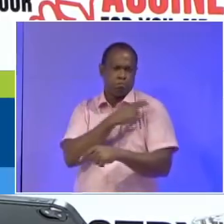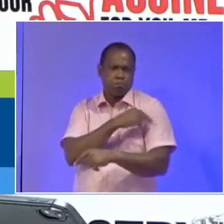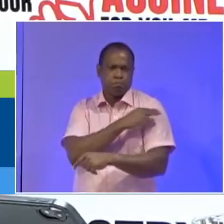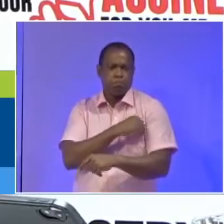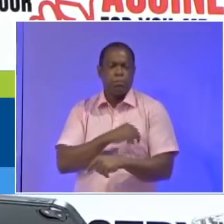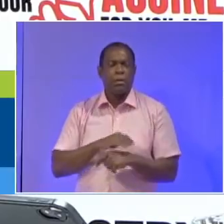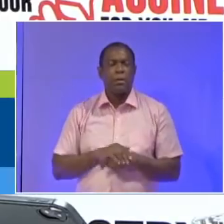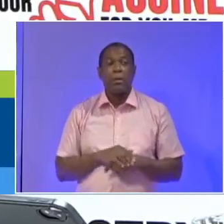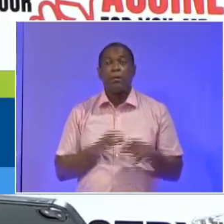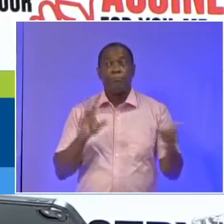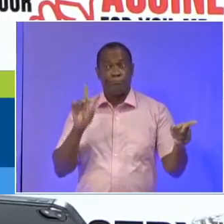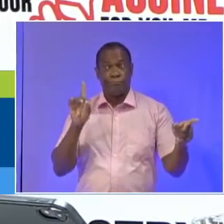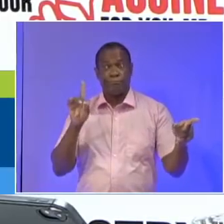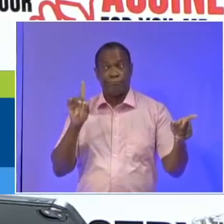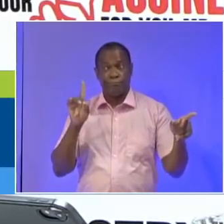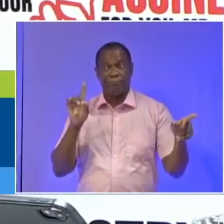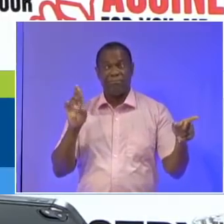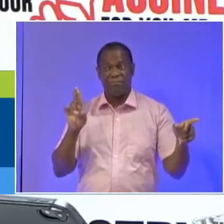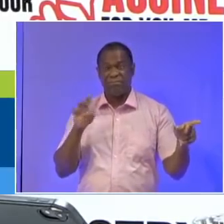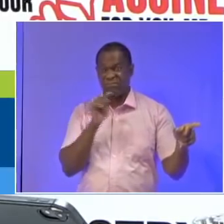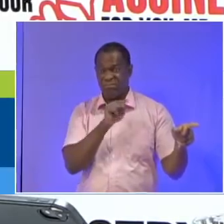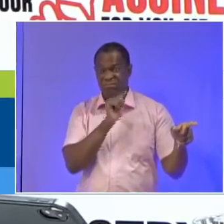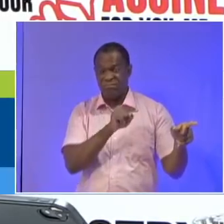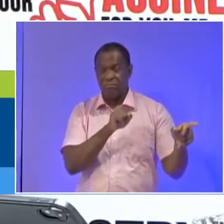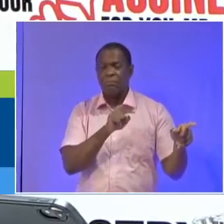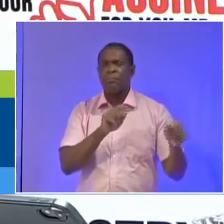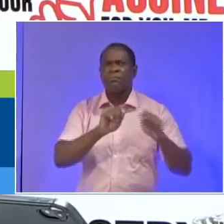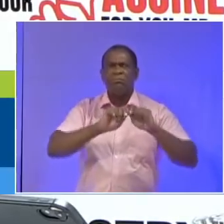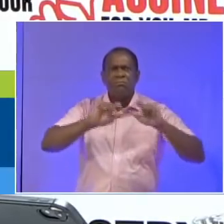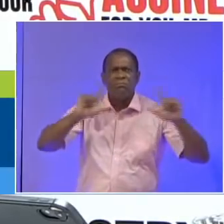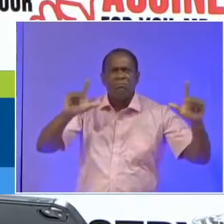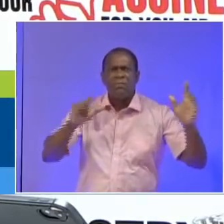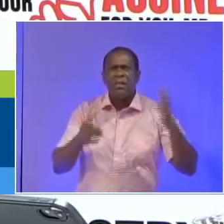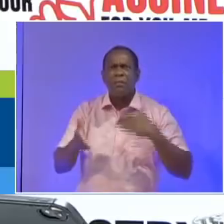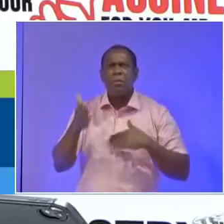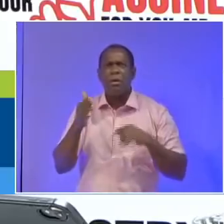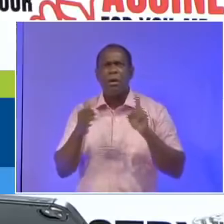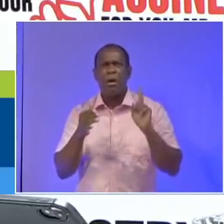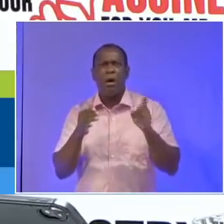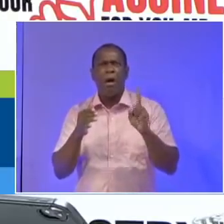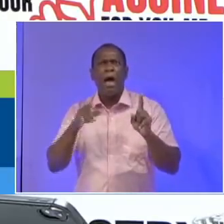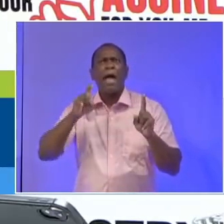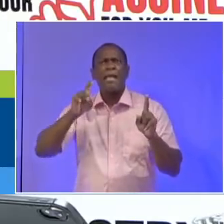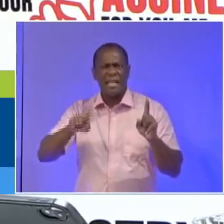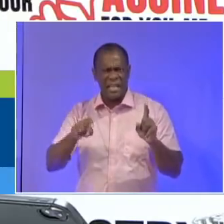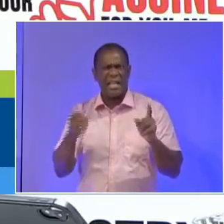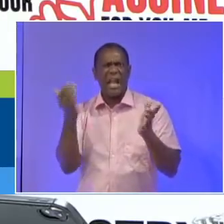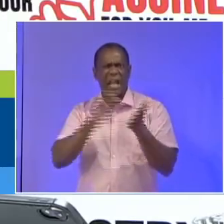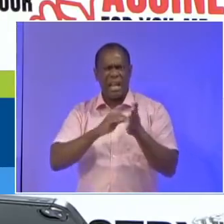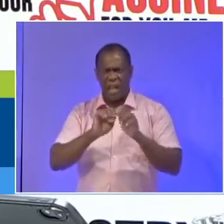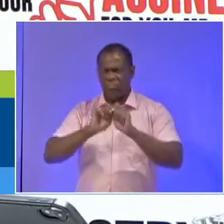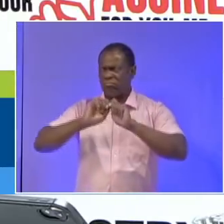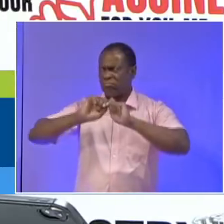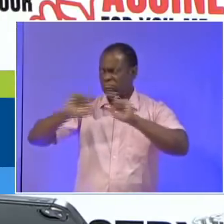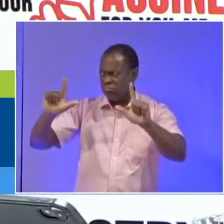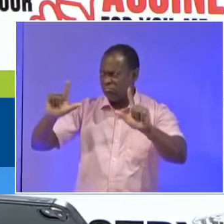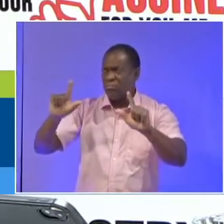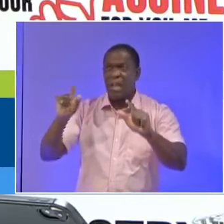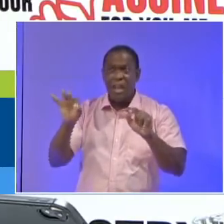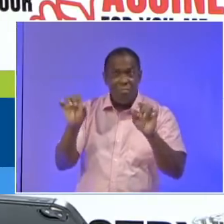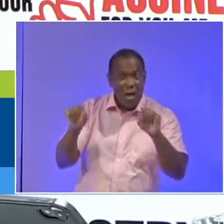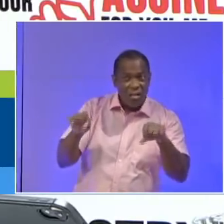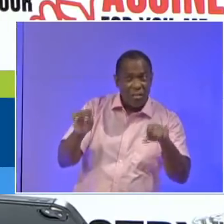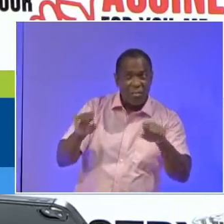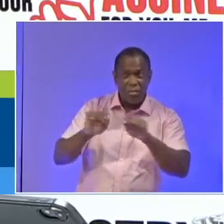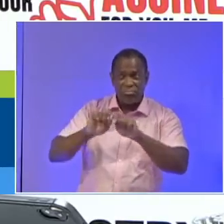Dr. Suraj presented a slide this morning, which I think needs to be put back up. If it's possible to have the